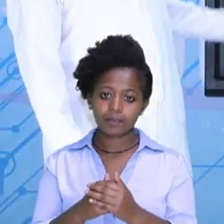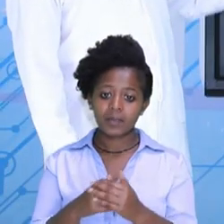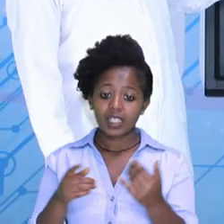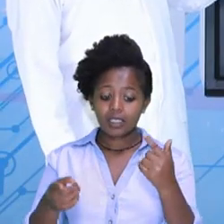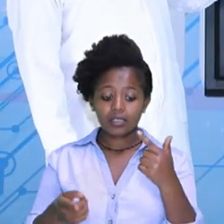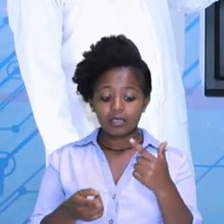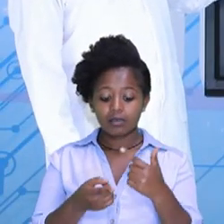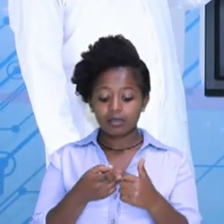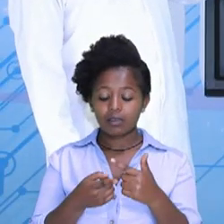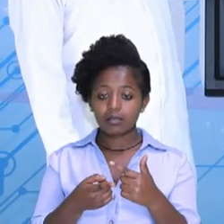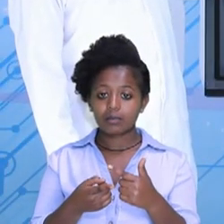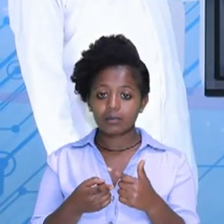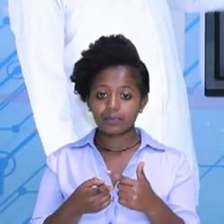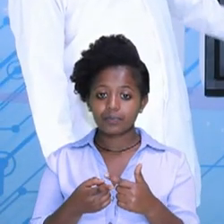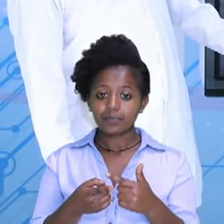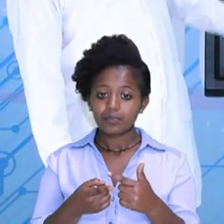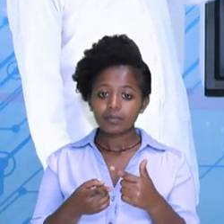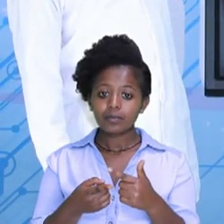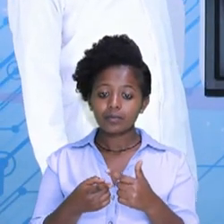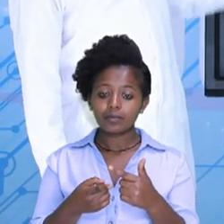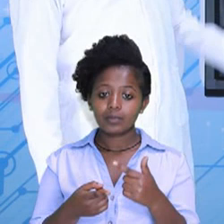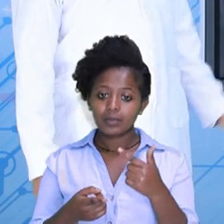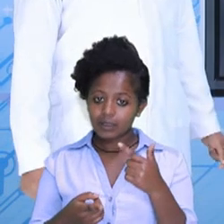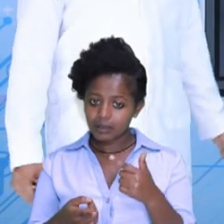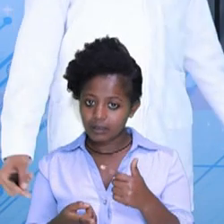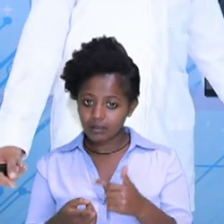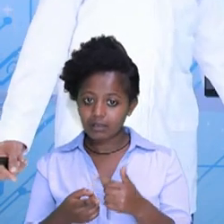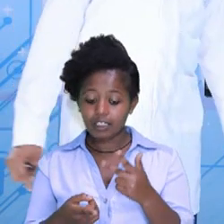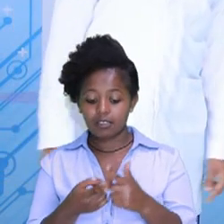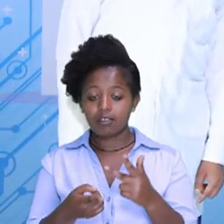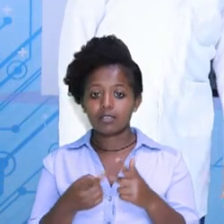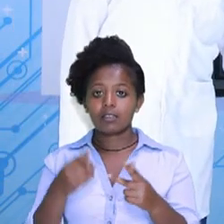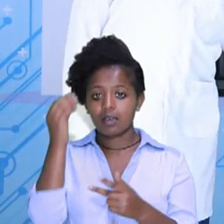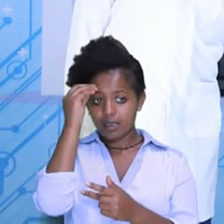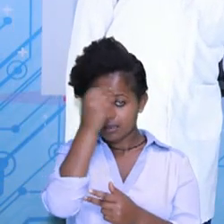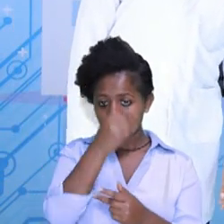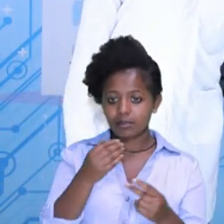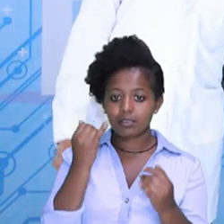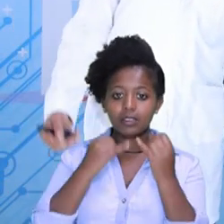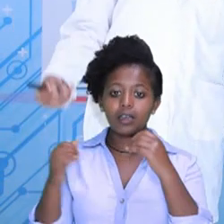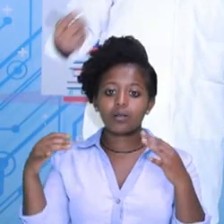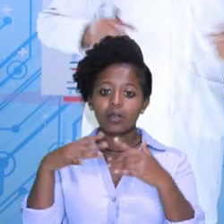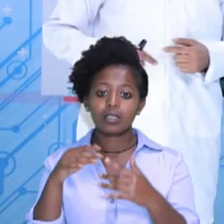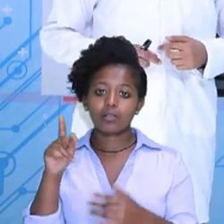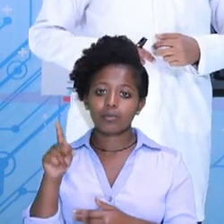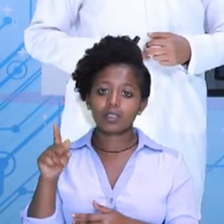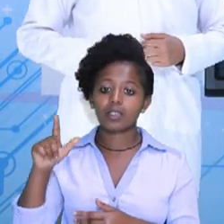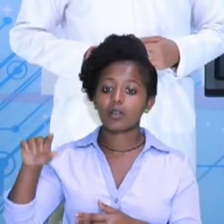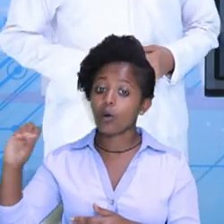The third, before starting the third Arab-Israel war, PLO was